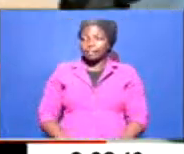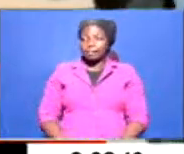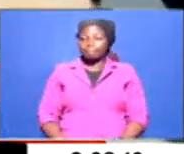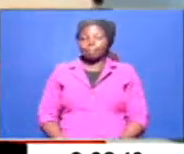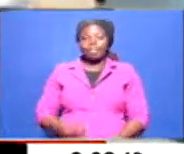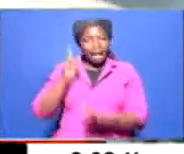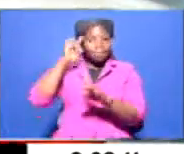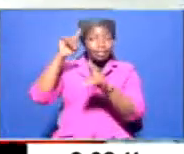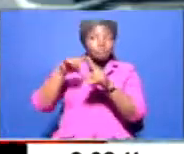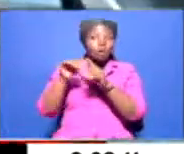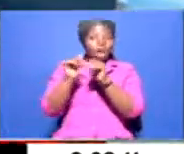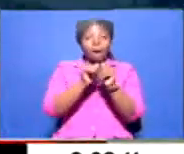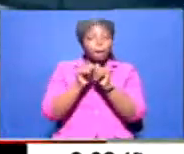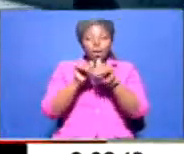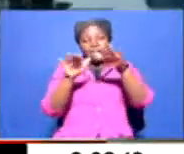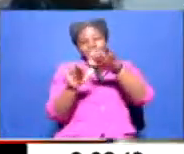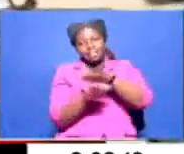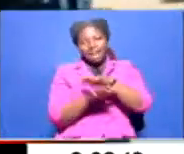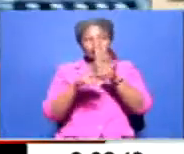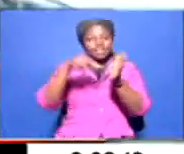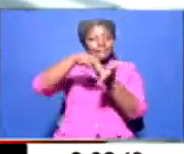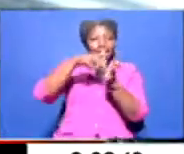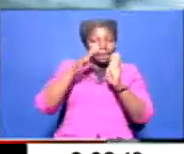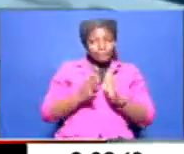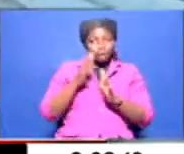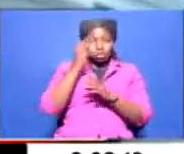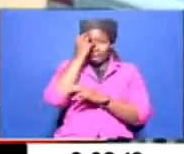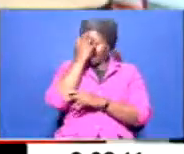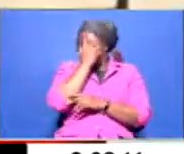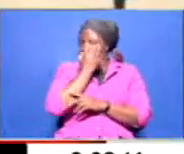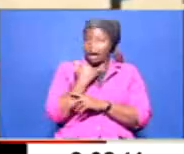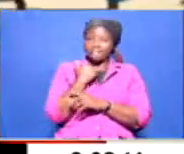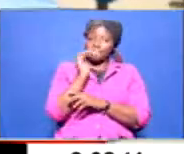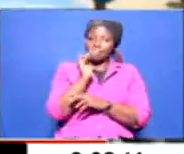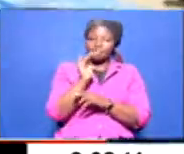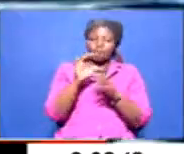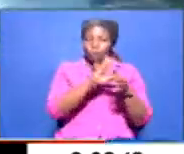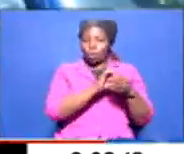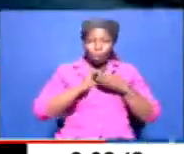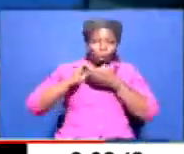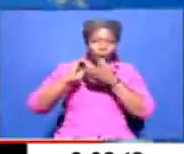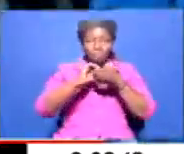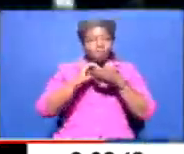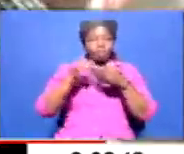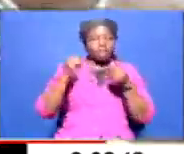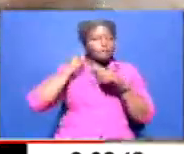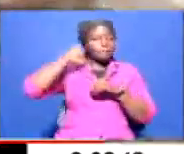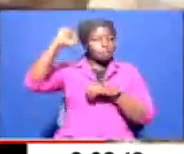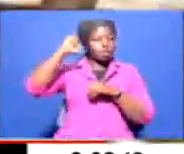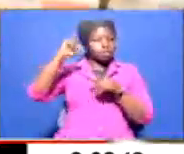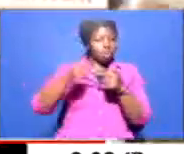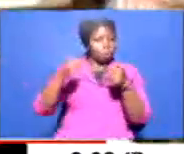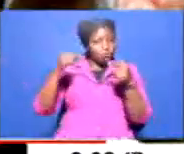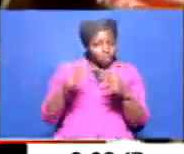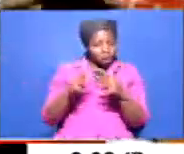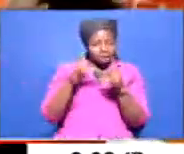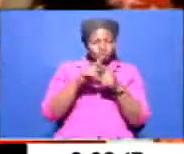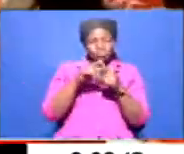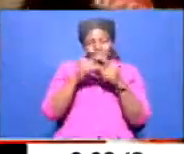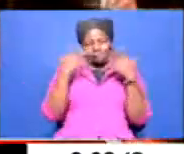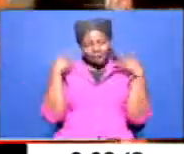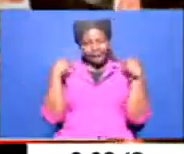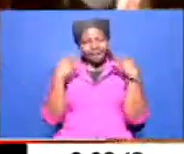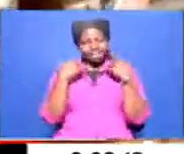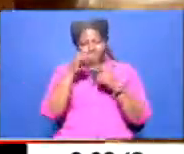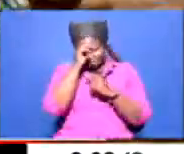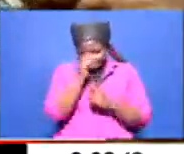Azimio la Umoja running mate Martha Karua has asked the coalition's political opponents to exercise mutual respect irrespective of